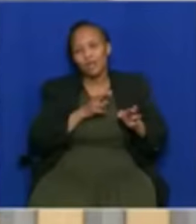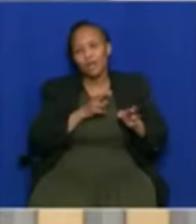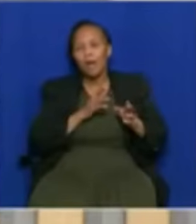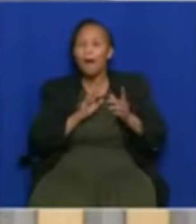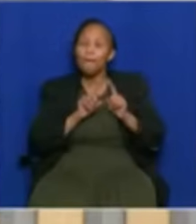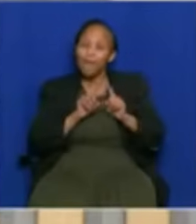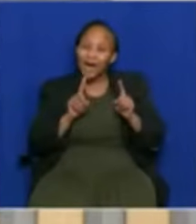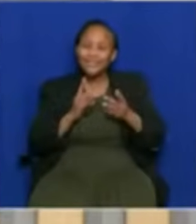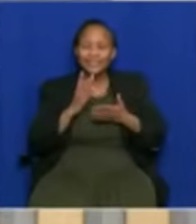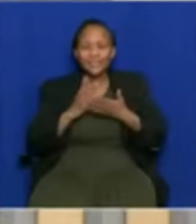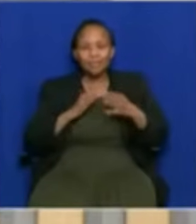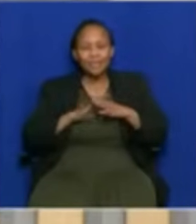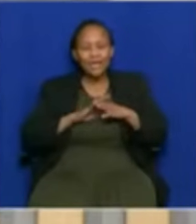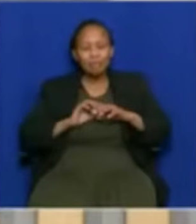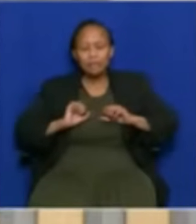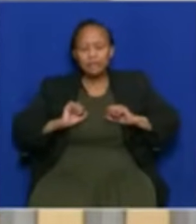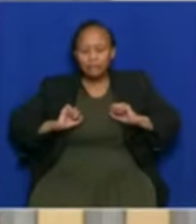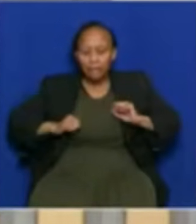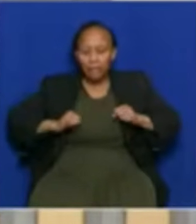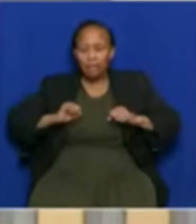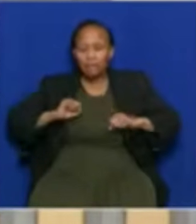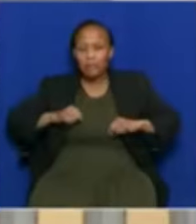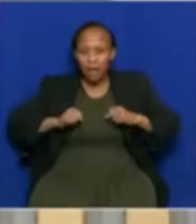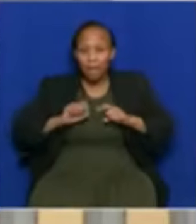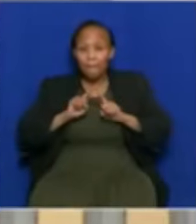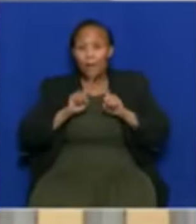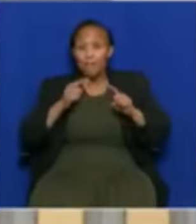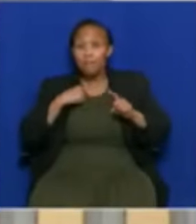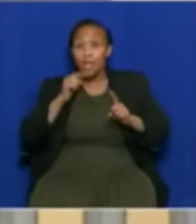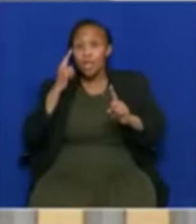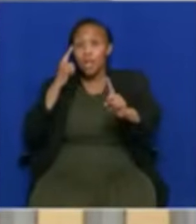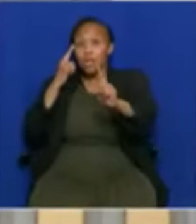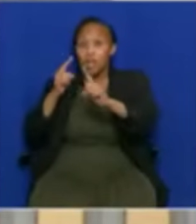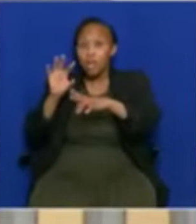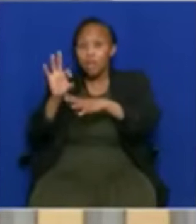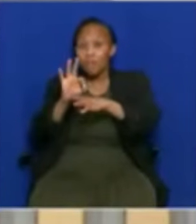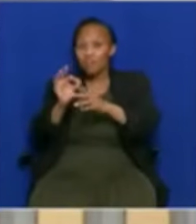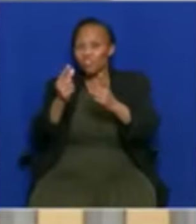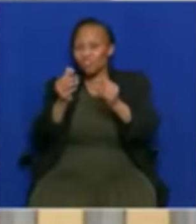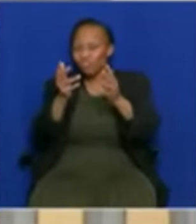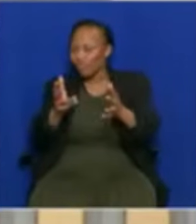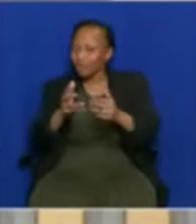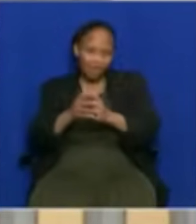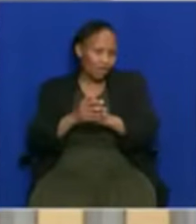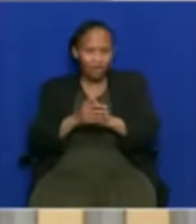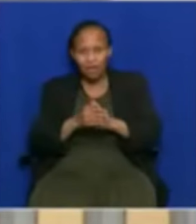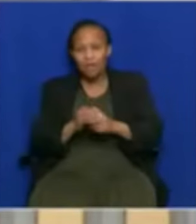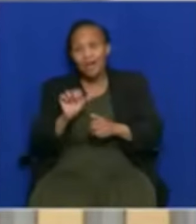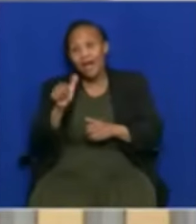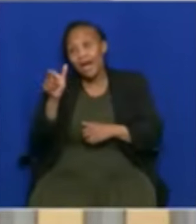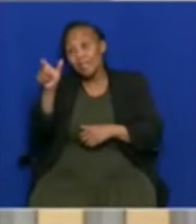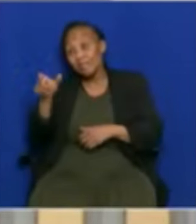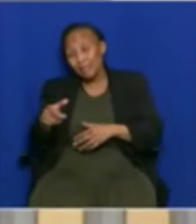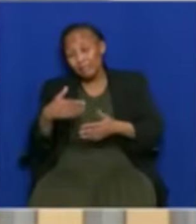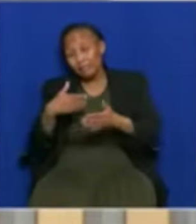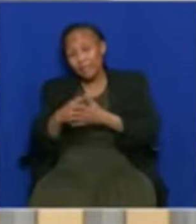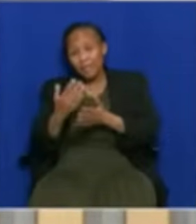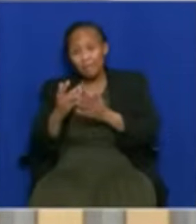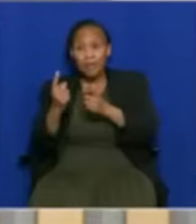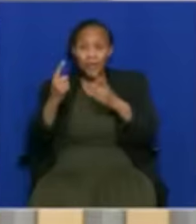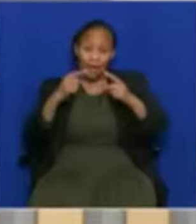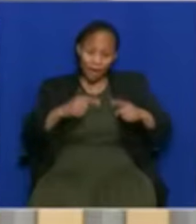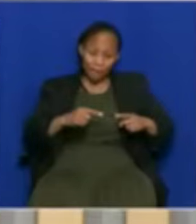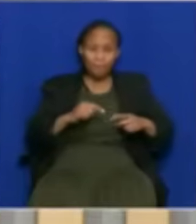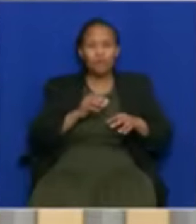it's not intentional. Yes. Because some of it borders on somebody else that has to come and explain it. But there are a lot of factors there that leads